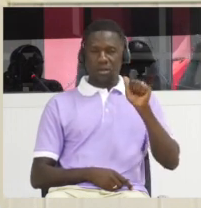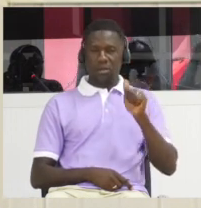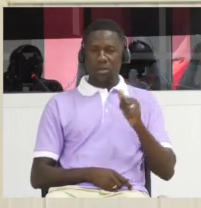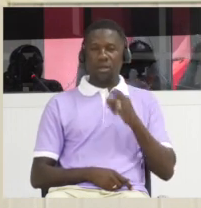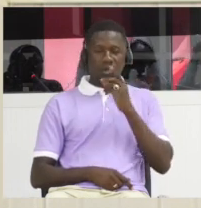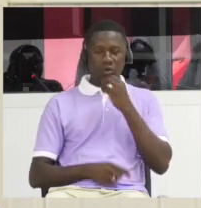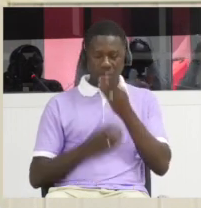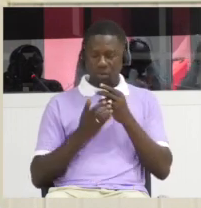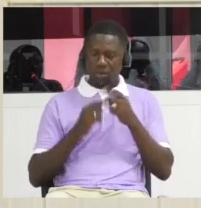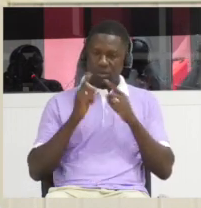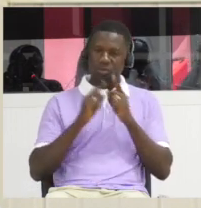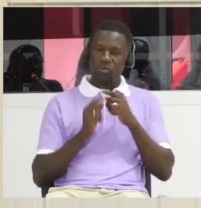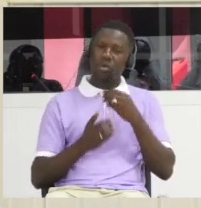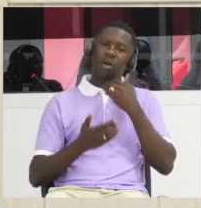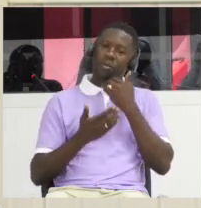to Abacha